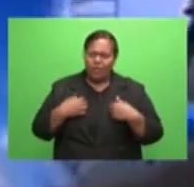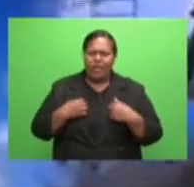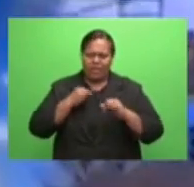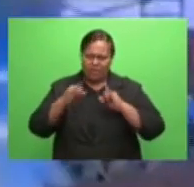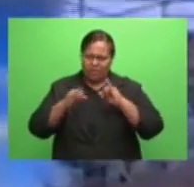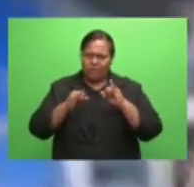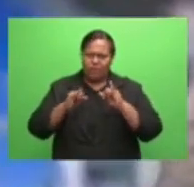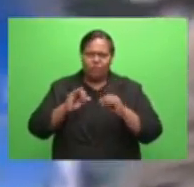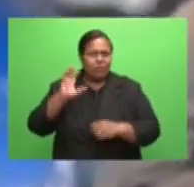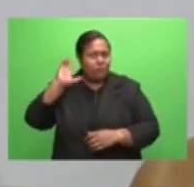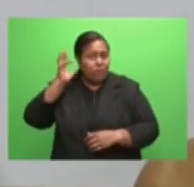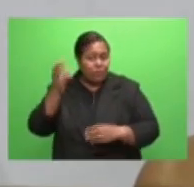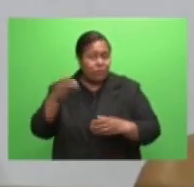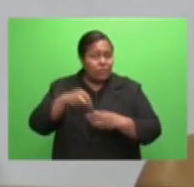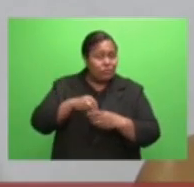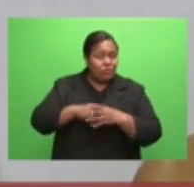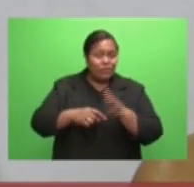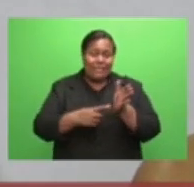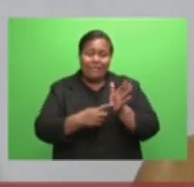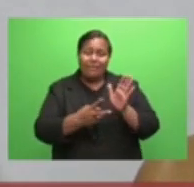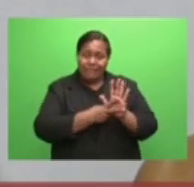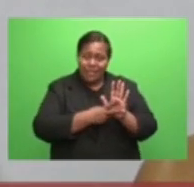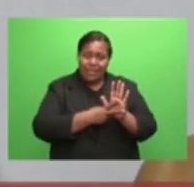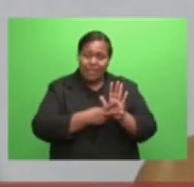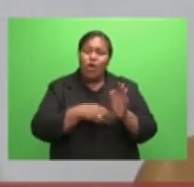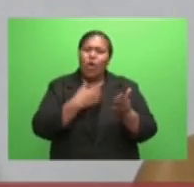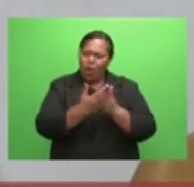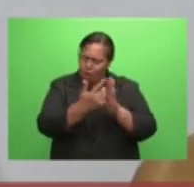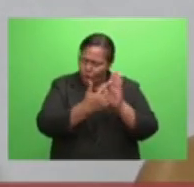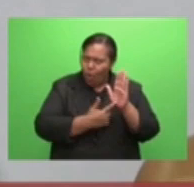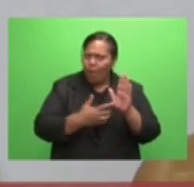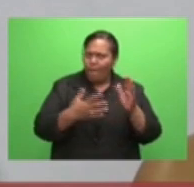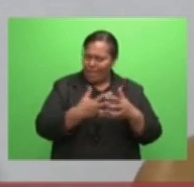with television stations on copyright awareness